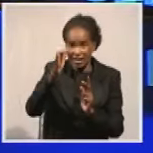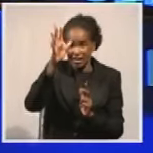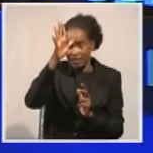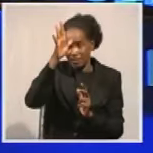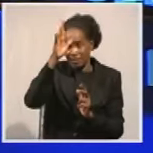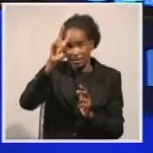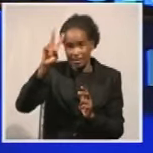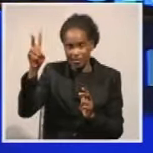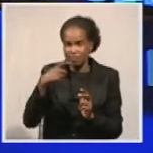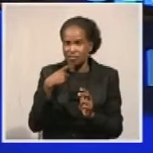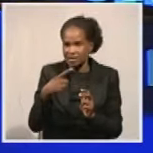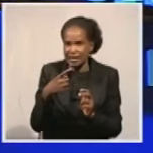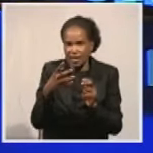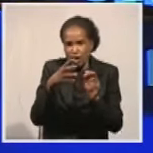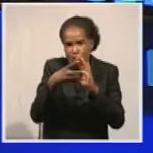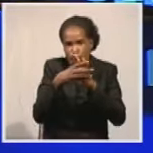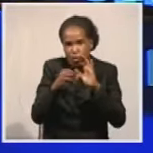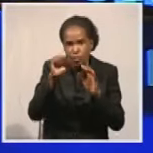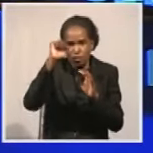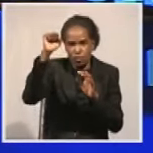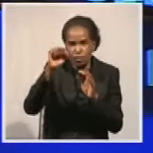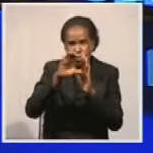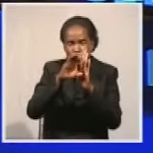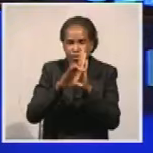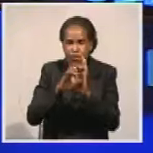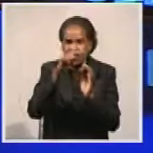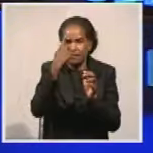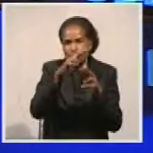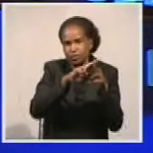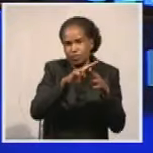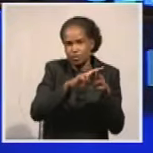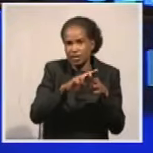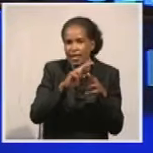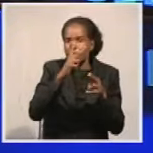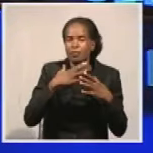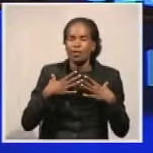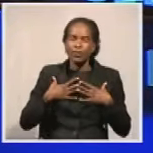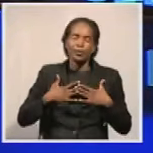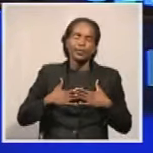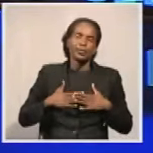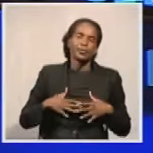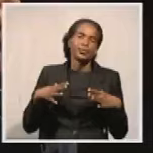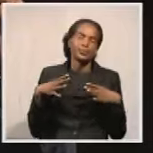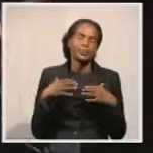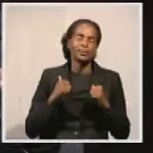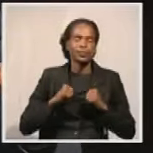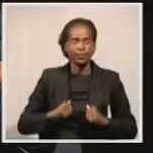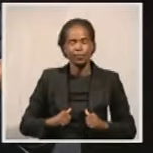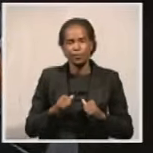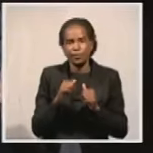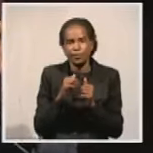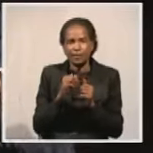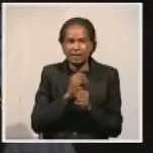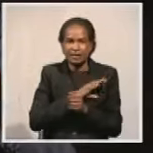a recommendation, and that made things much easier. Because now the others are saying if they